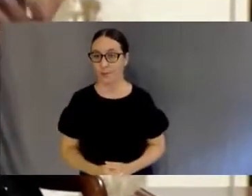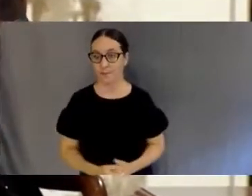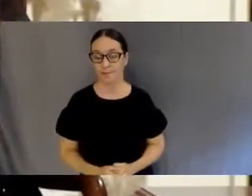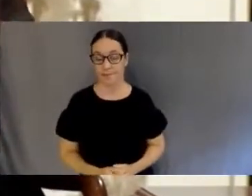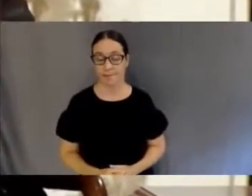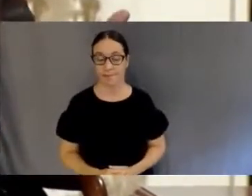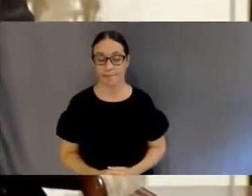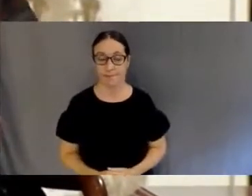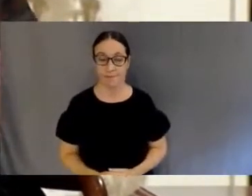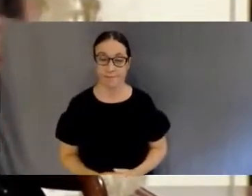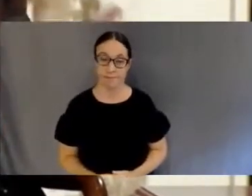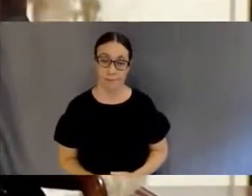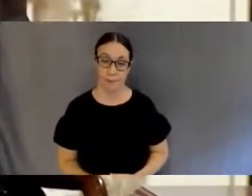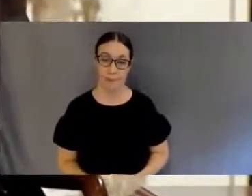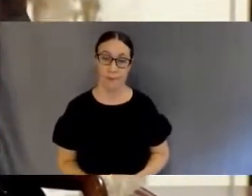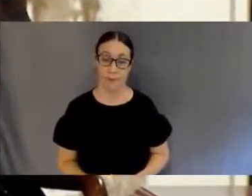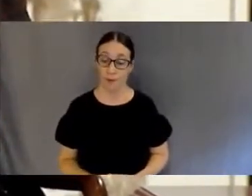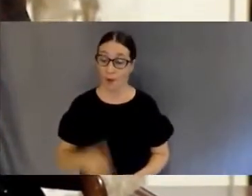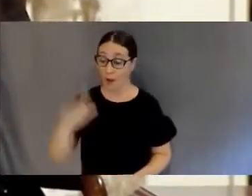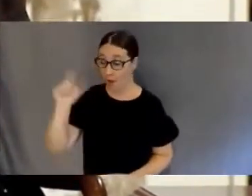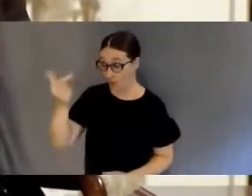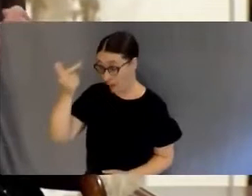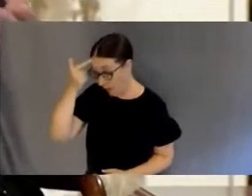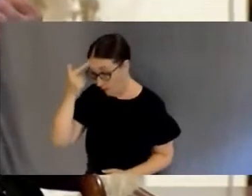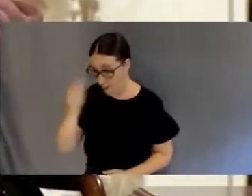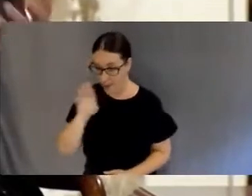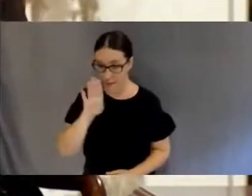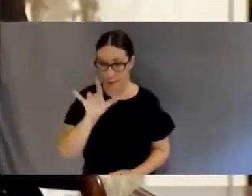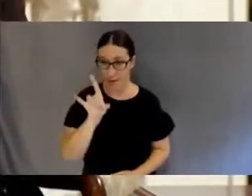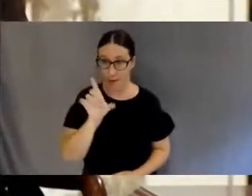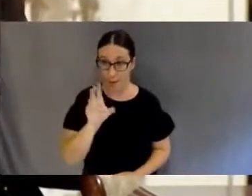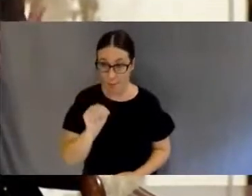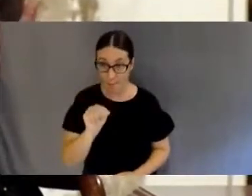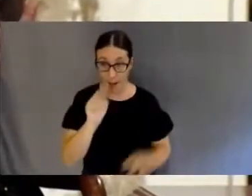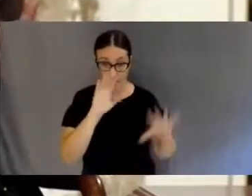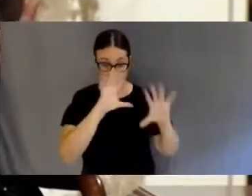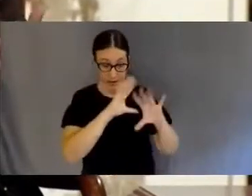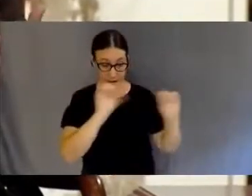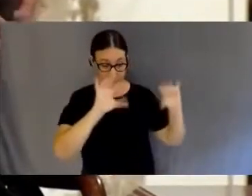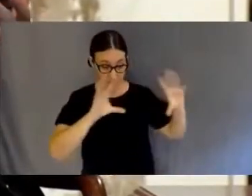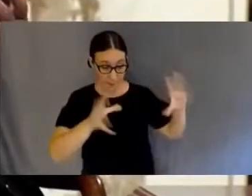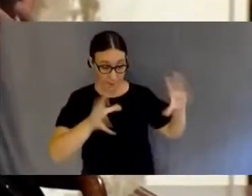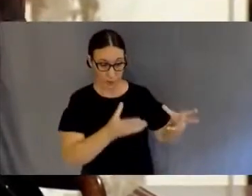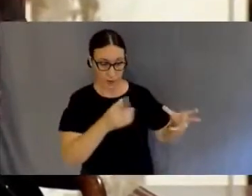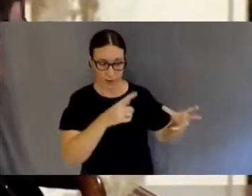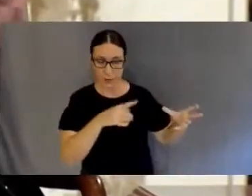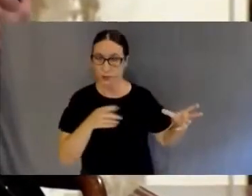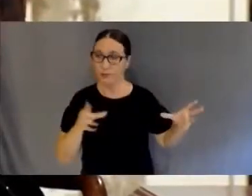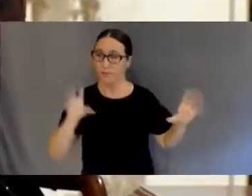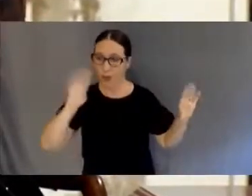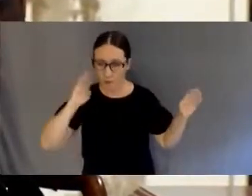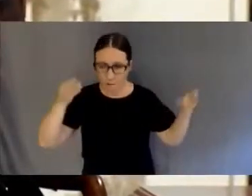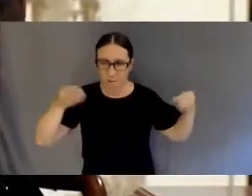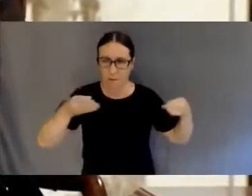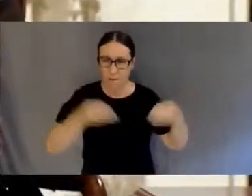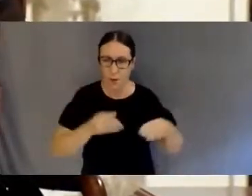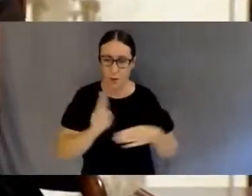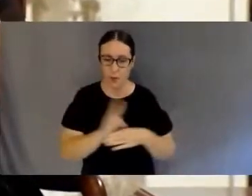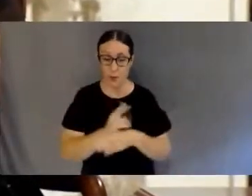The government, the Biden administration is very focused on using